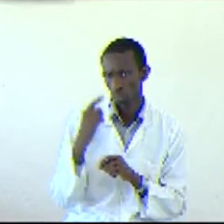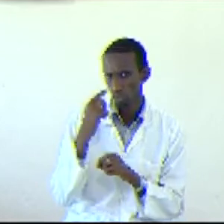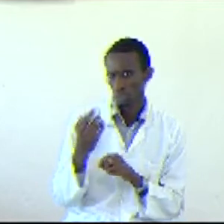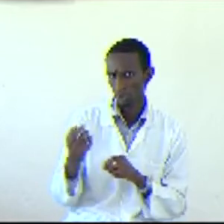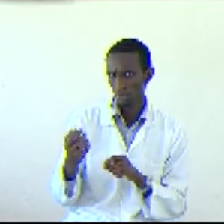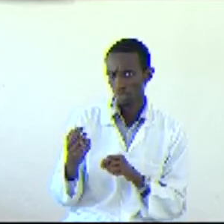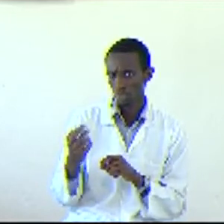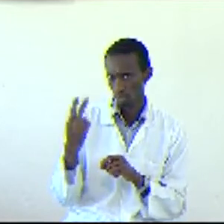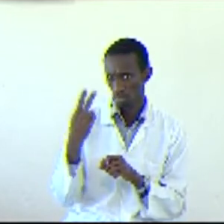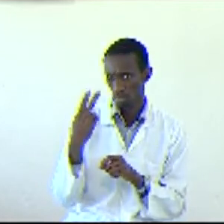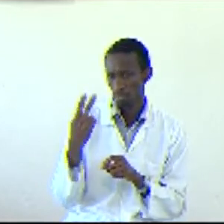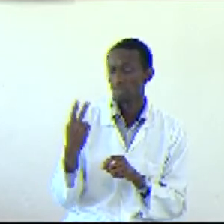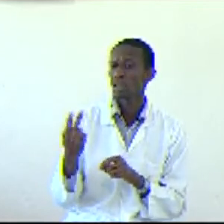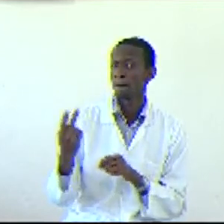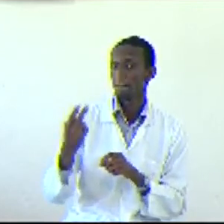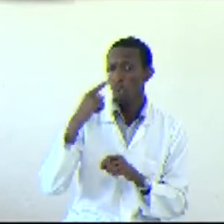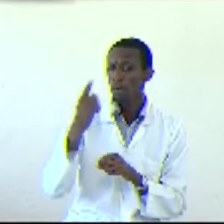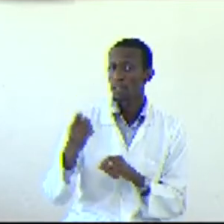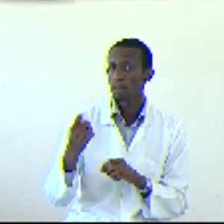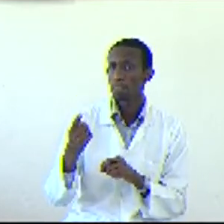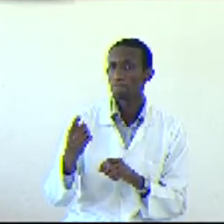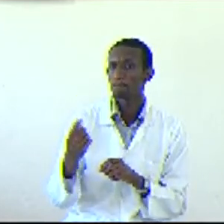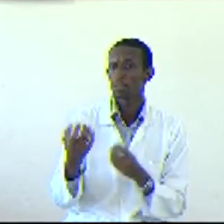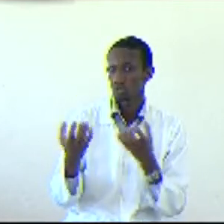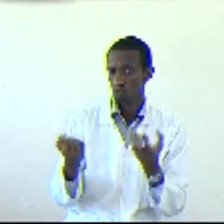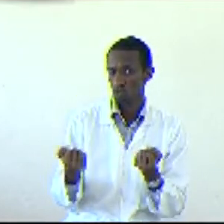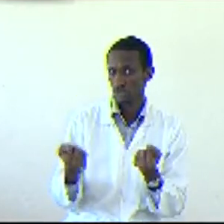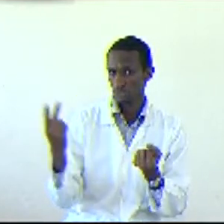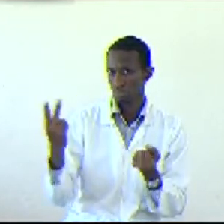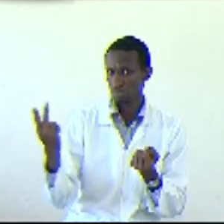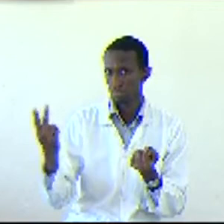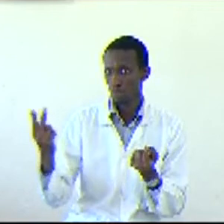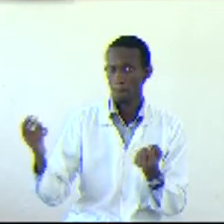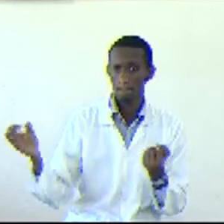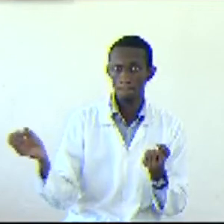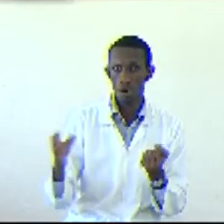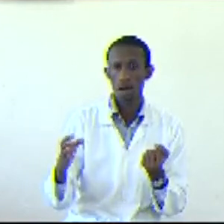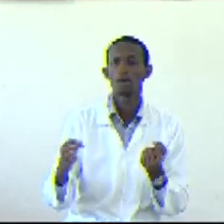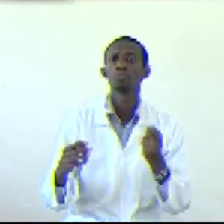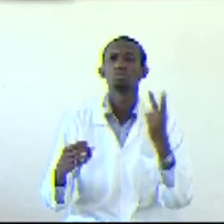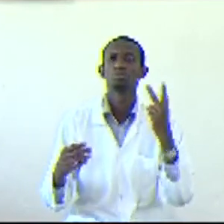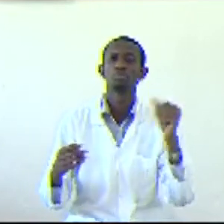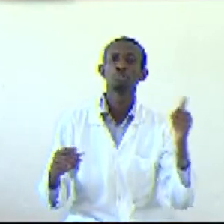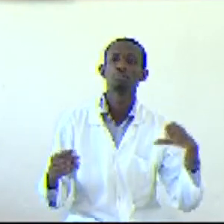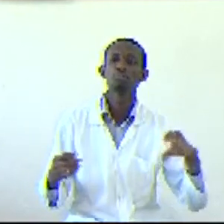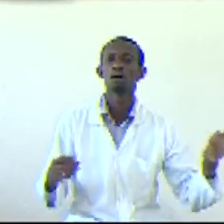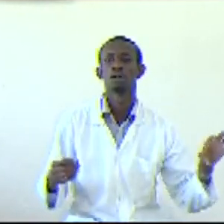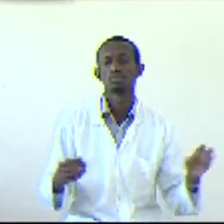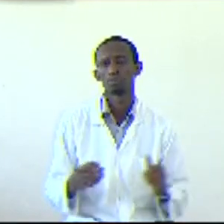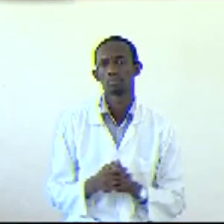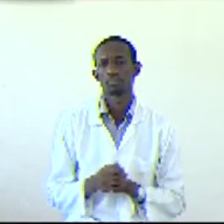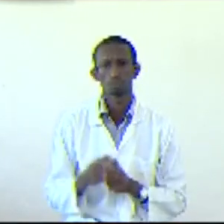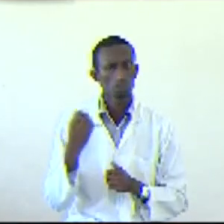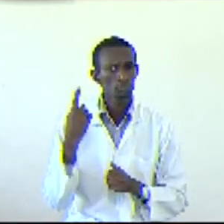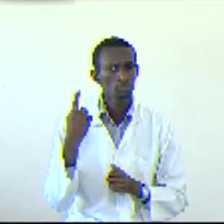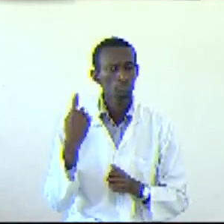that. We have that. Do you see that? We have that. It is moving. But the way now you see this one,